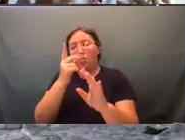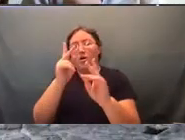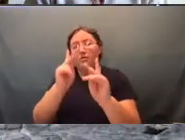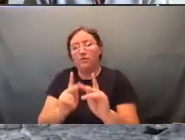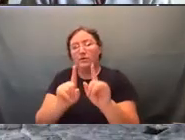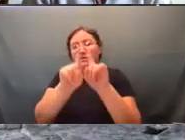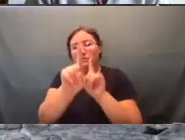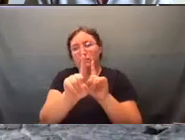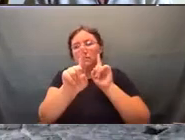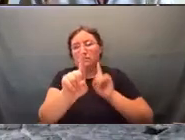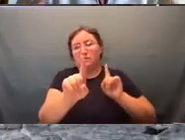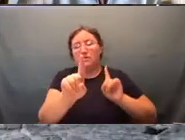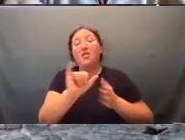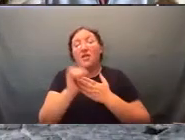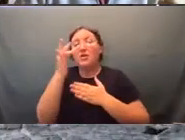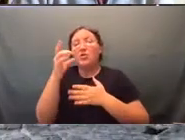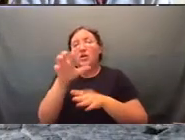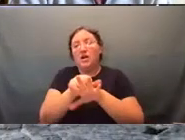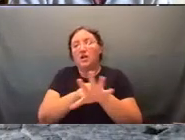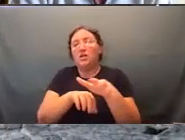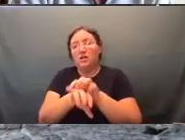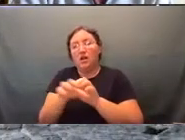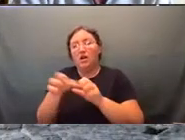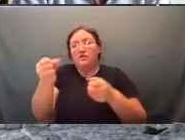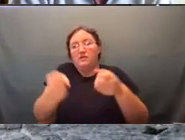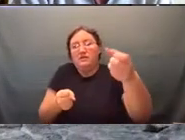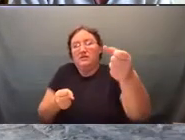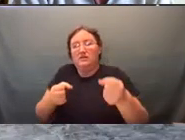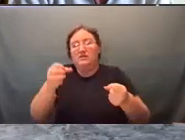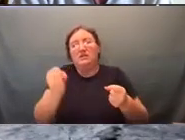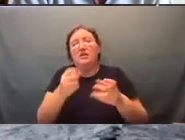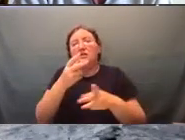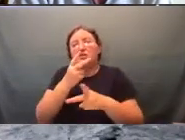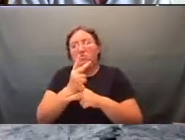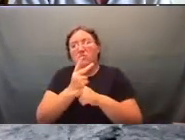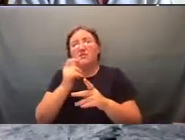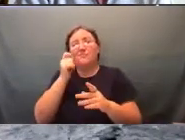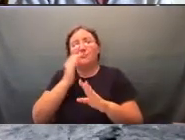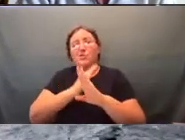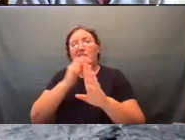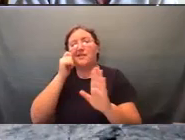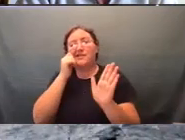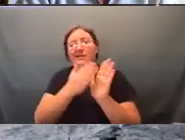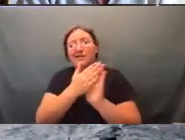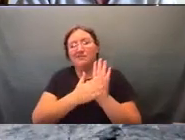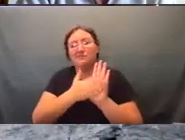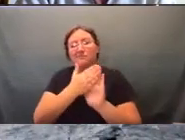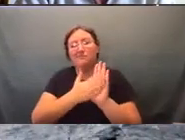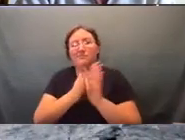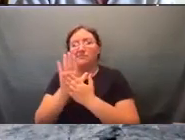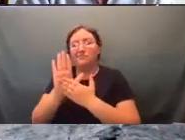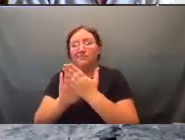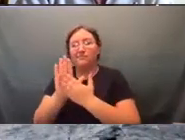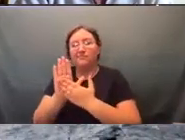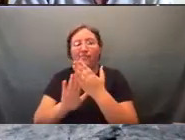And this is where those gloves will come in handy, just to save some friction on our hands. Be prepared for